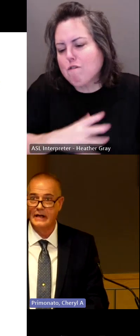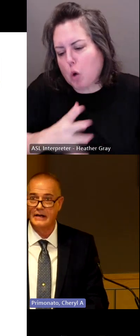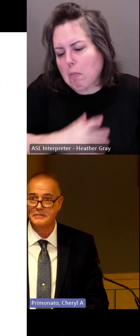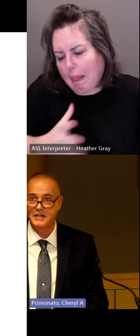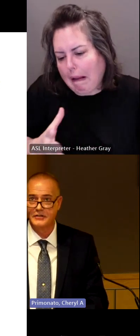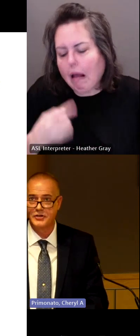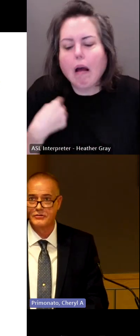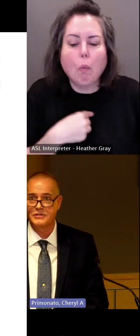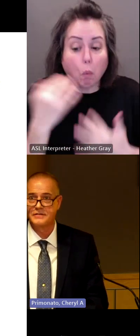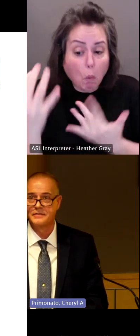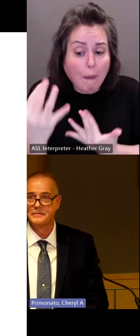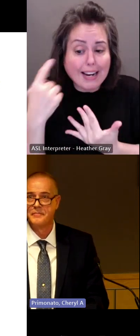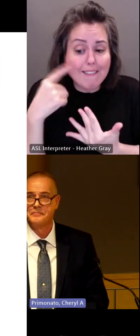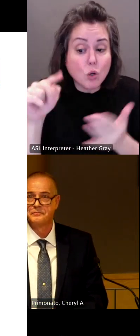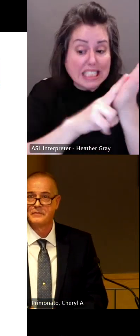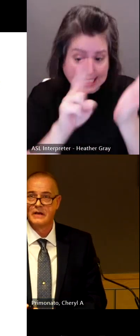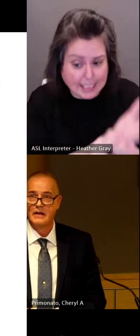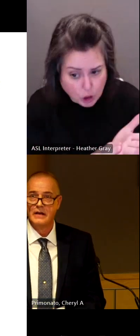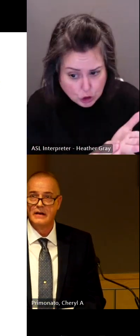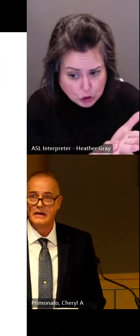on signatures.